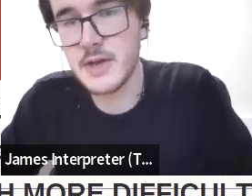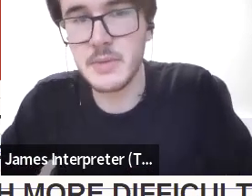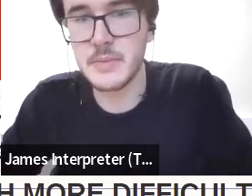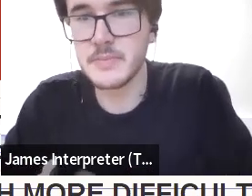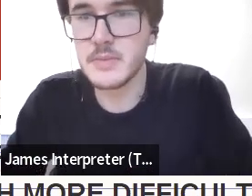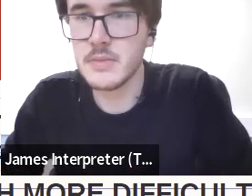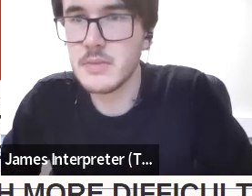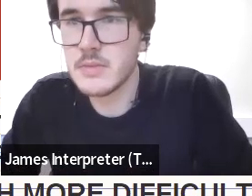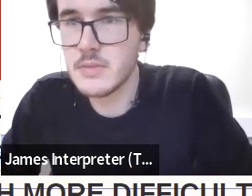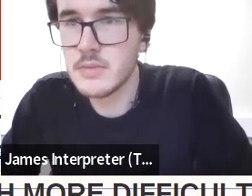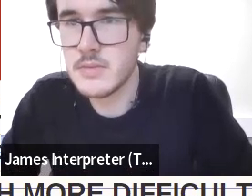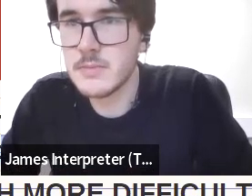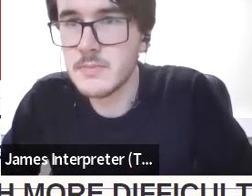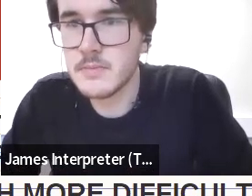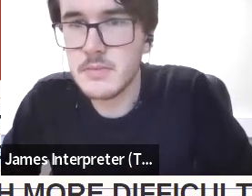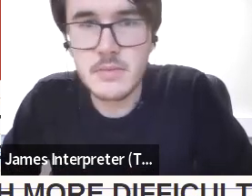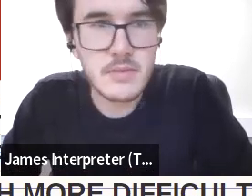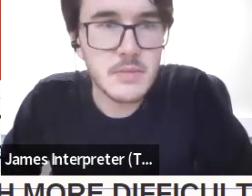with deaf people.